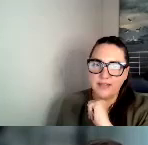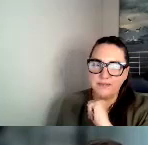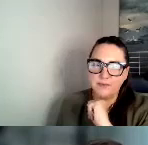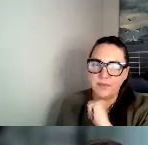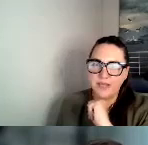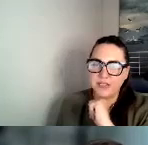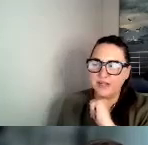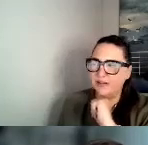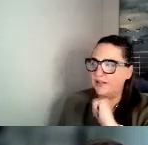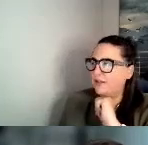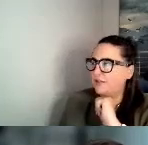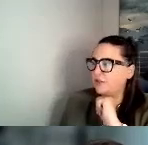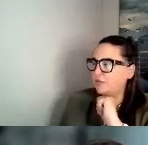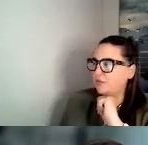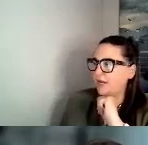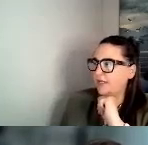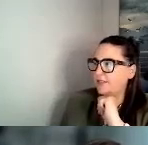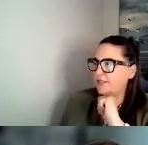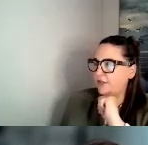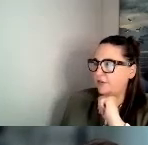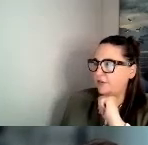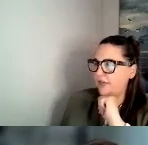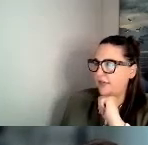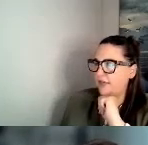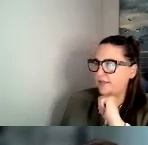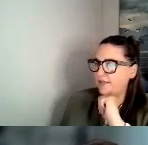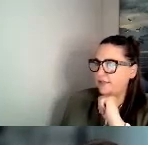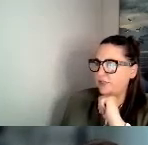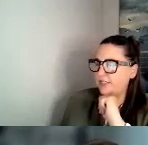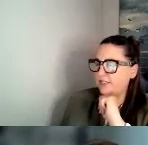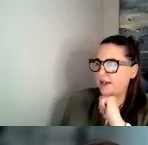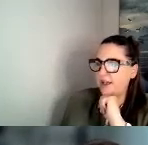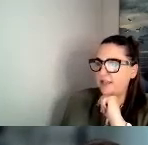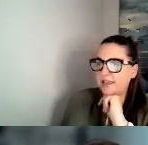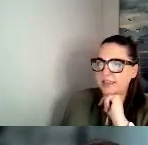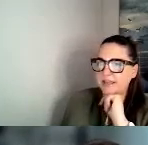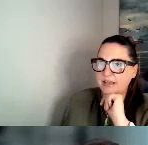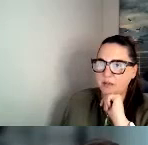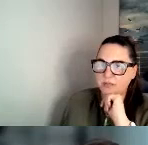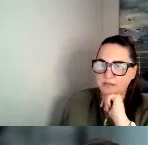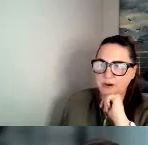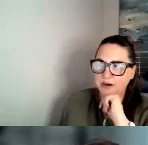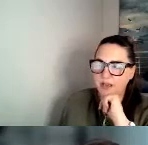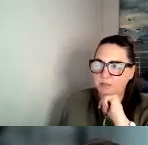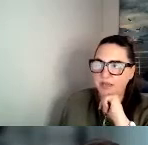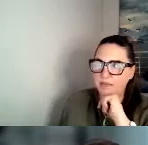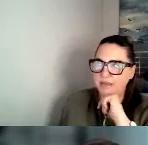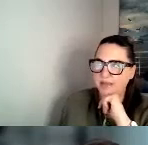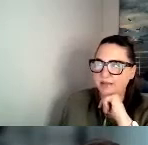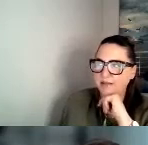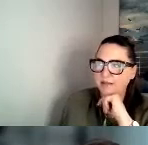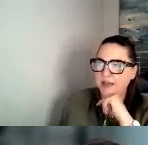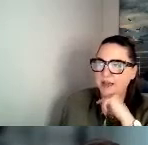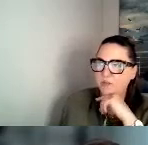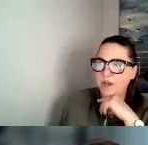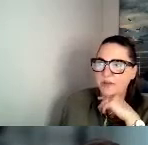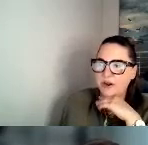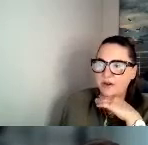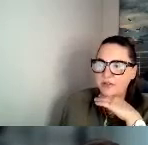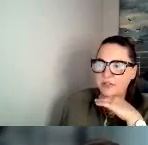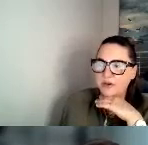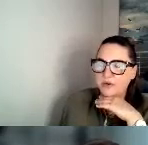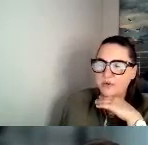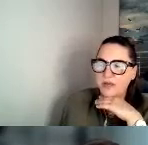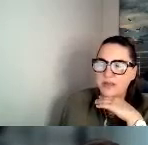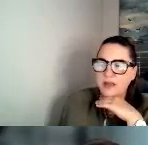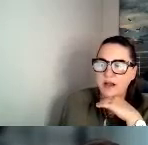that information. So what I'm going to do is just highlight a couple of our upcoming